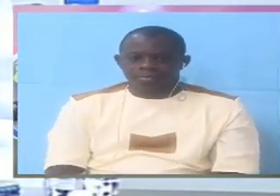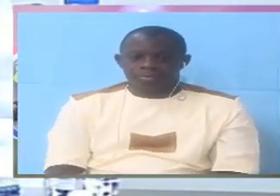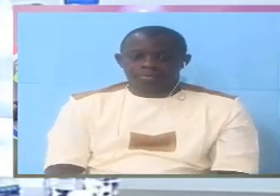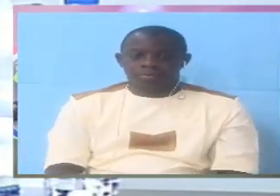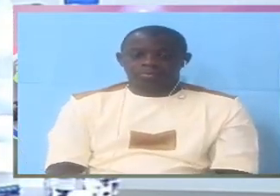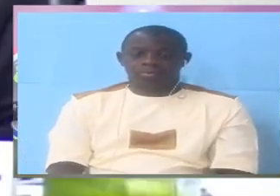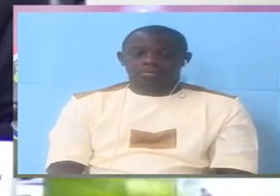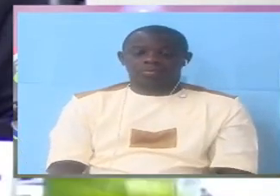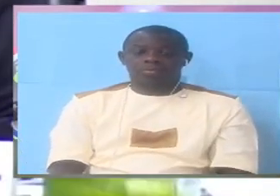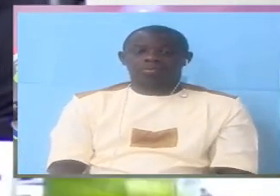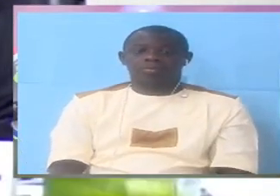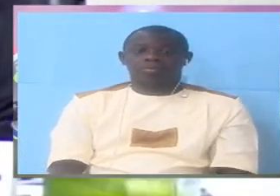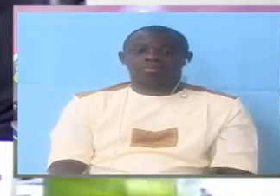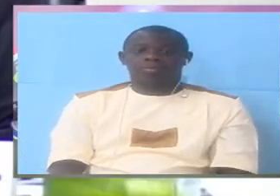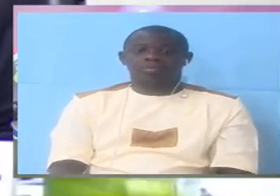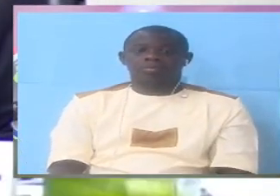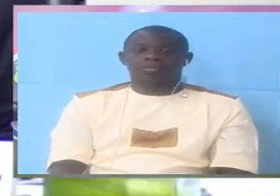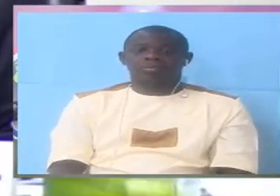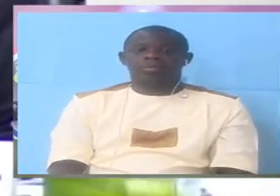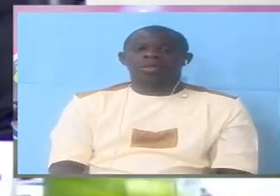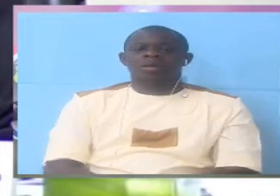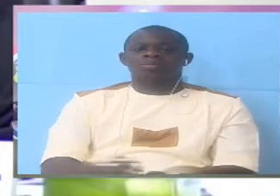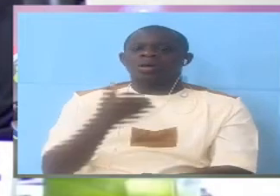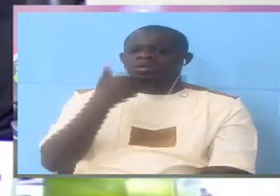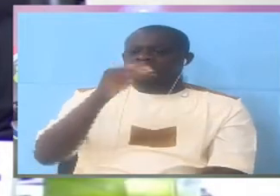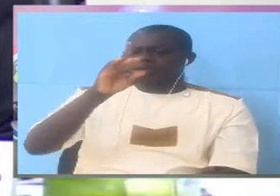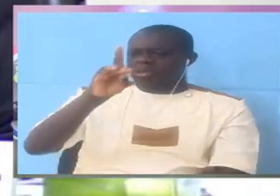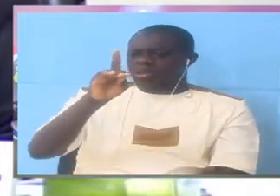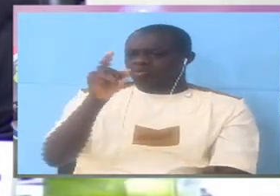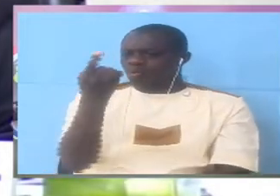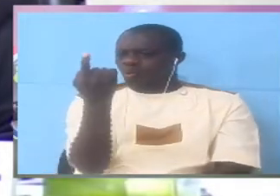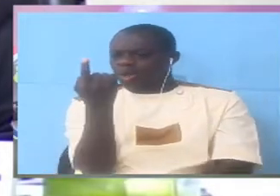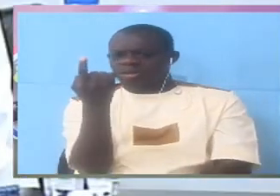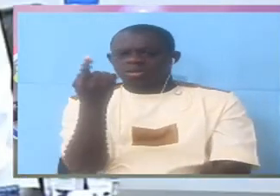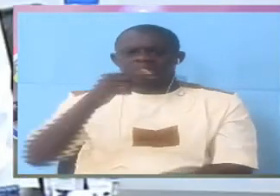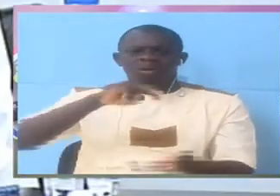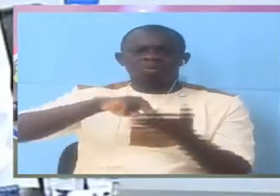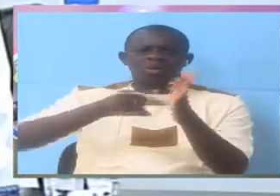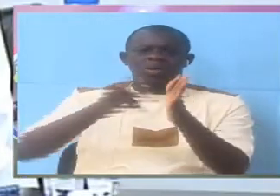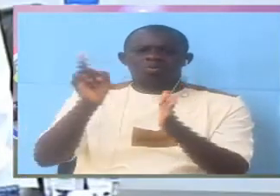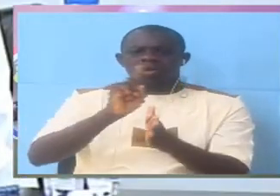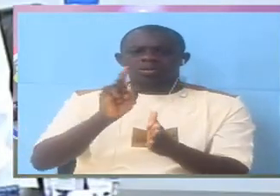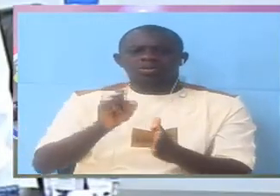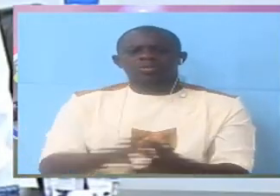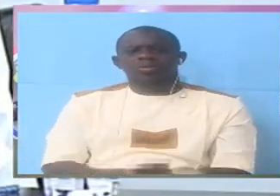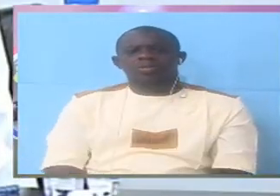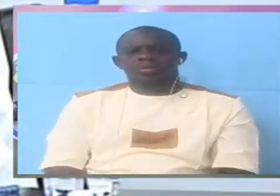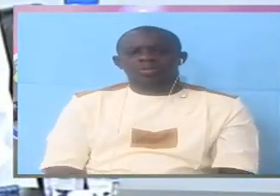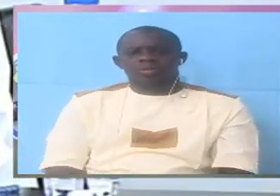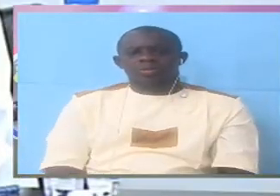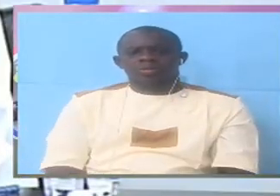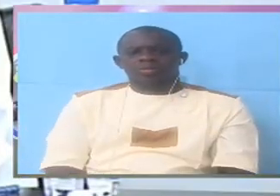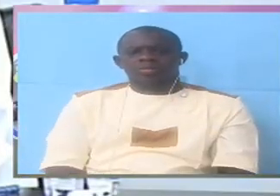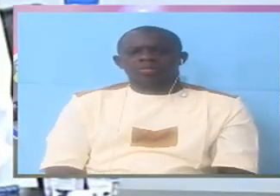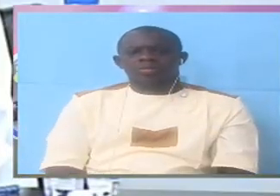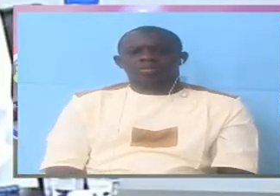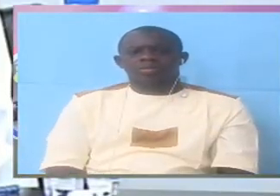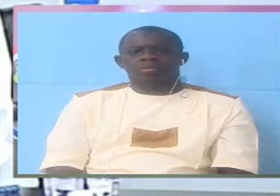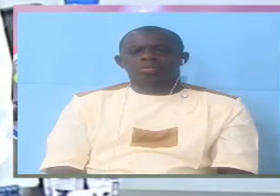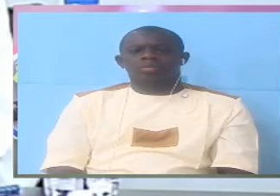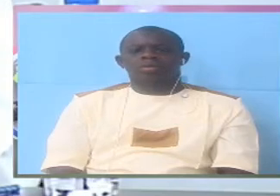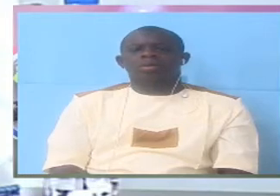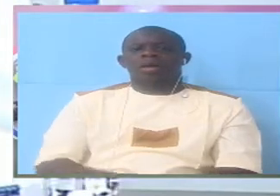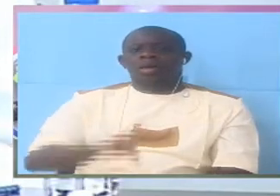Maranya. So what does D1 stand for? D1 okoto muneti. That one, I cannot ask that at now,